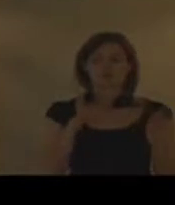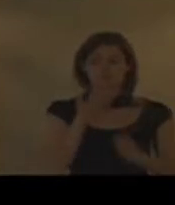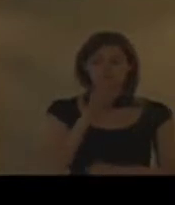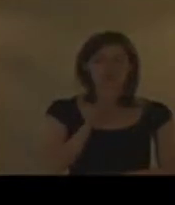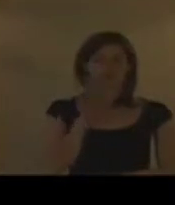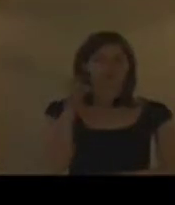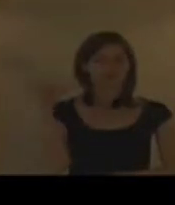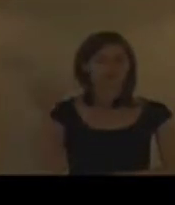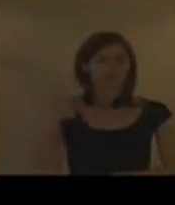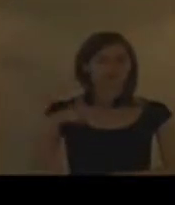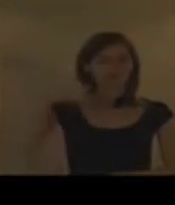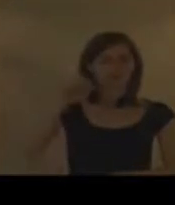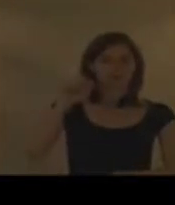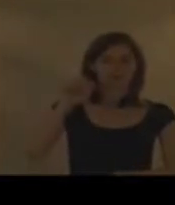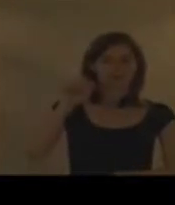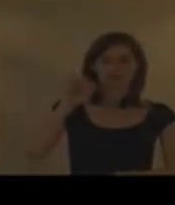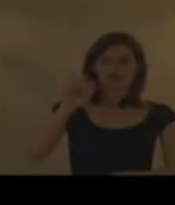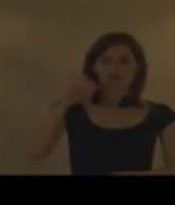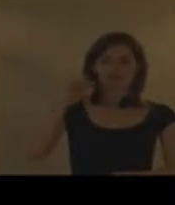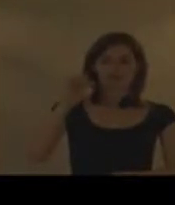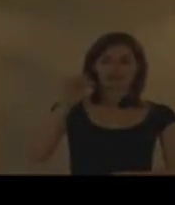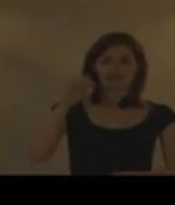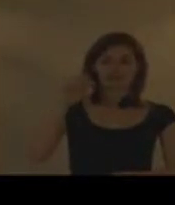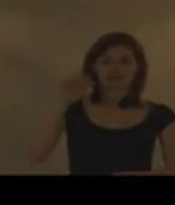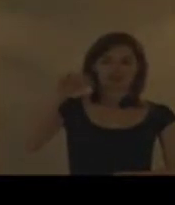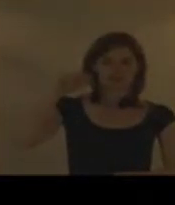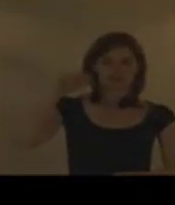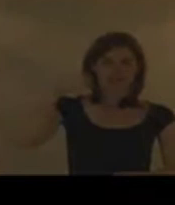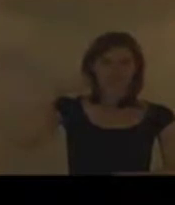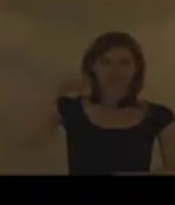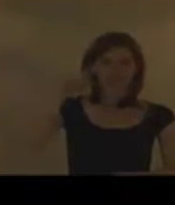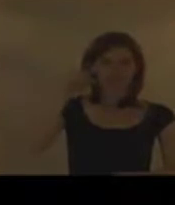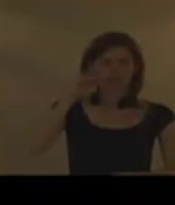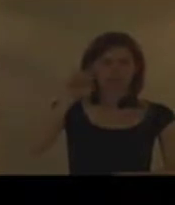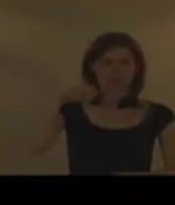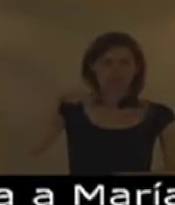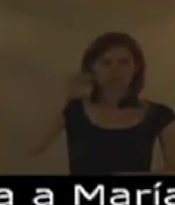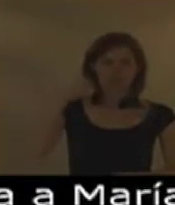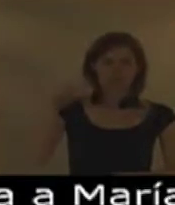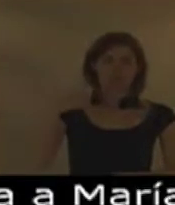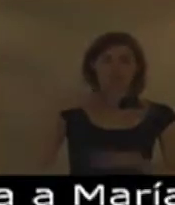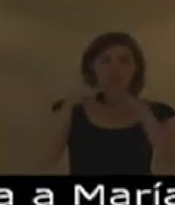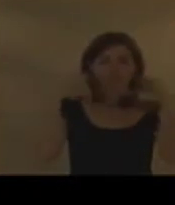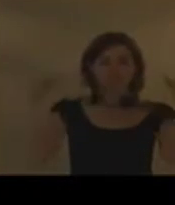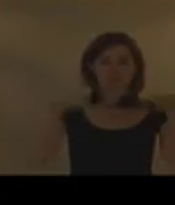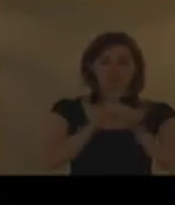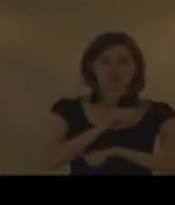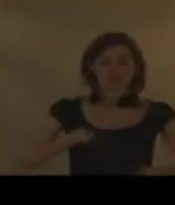In that case, let's give the floor to Maria del Carmen Martinez. She's from the University of Fernando Pessoa of